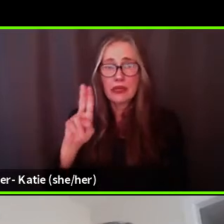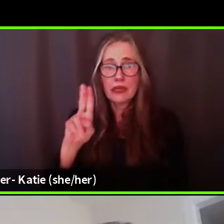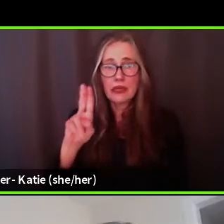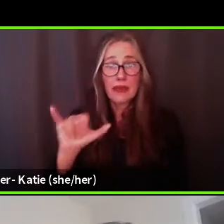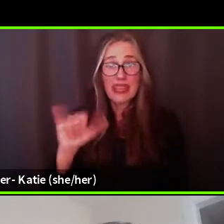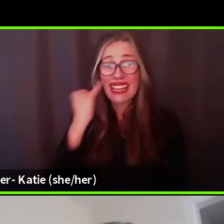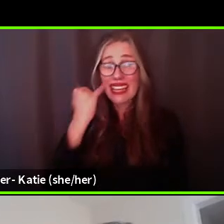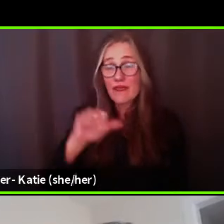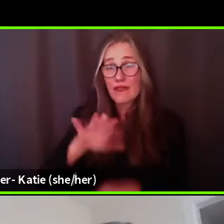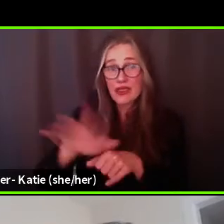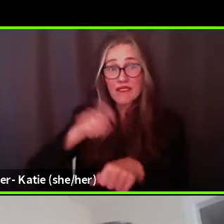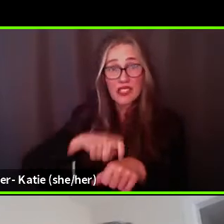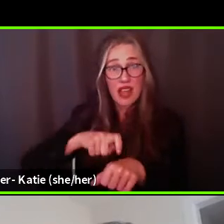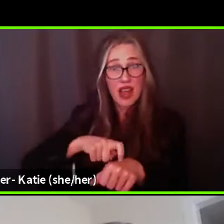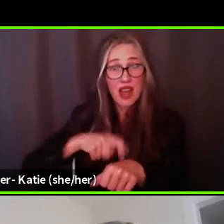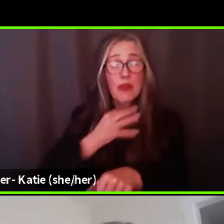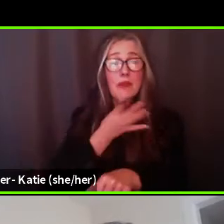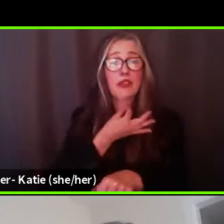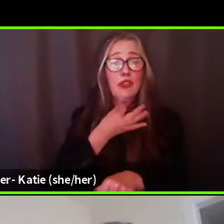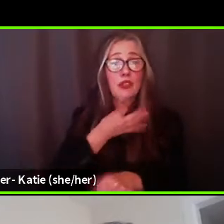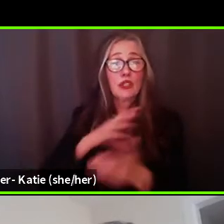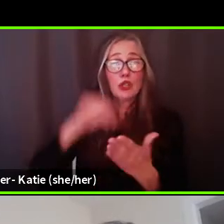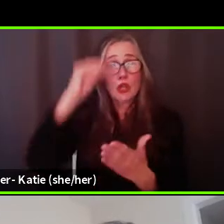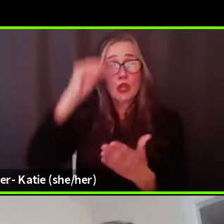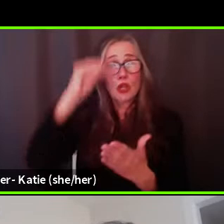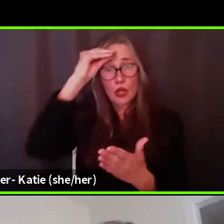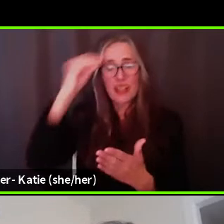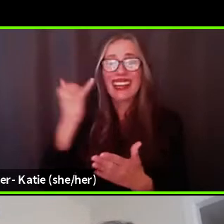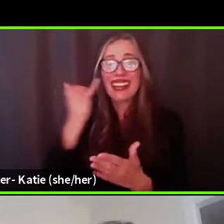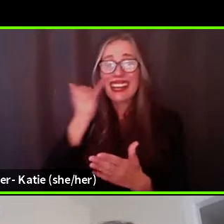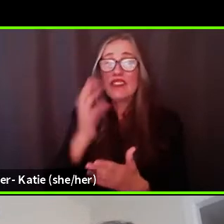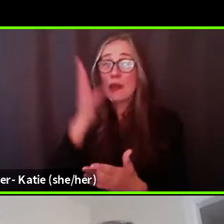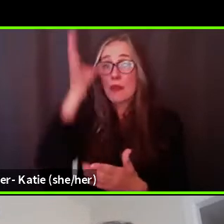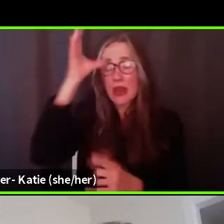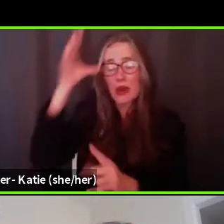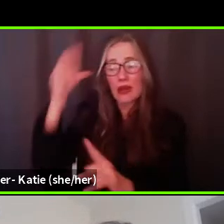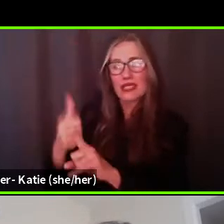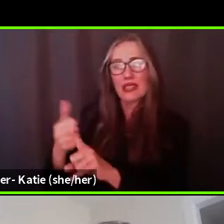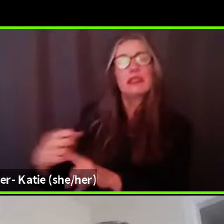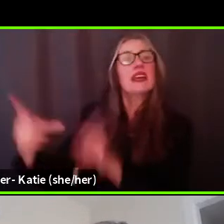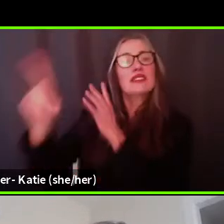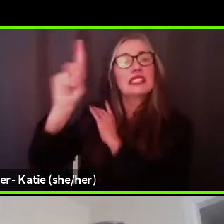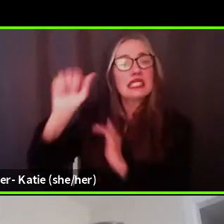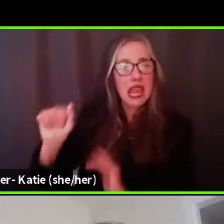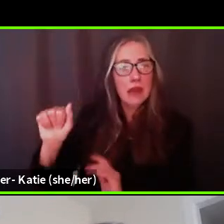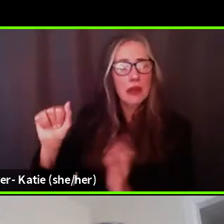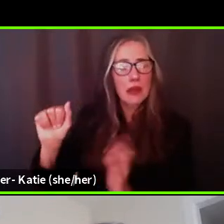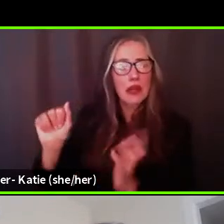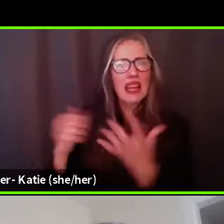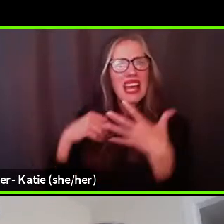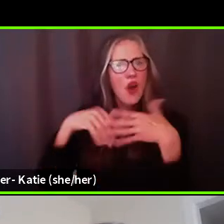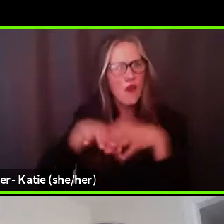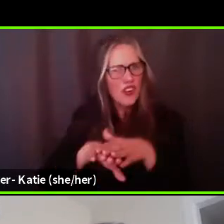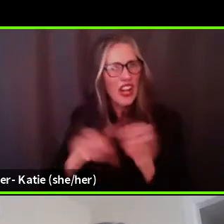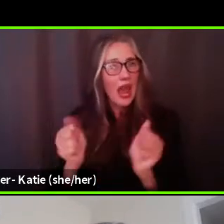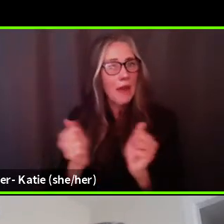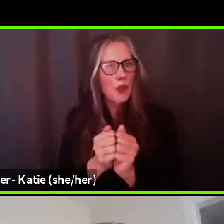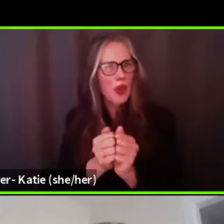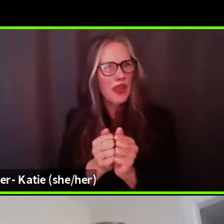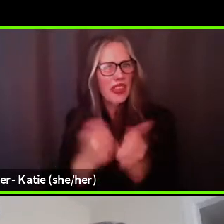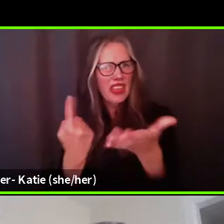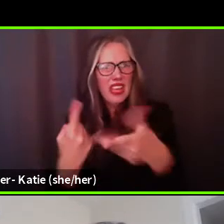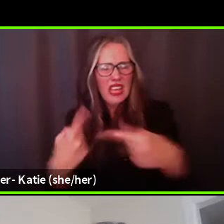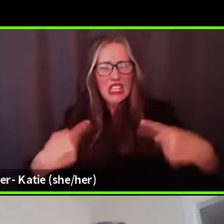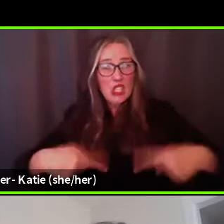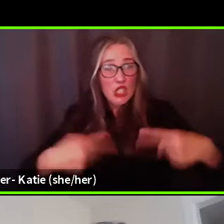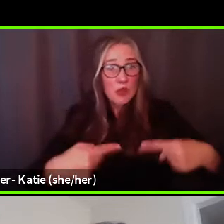interested to learn about whether the issue of disabled parents overlaps in some cases with custody disputes in which